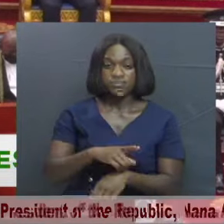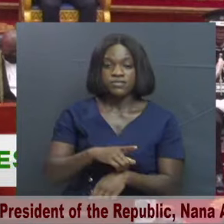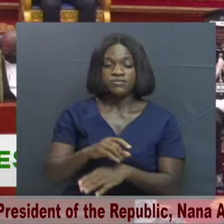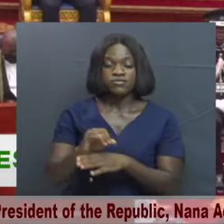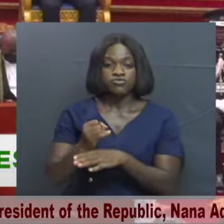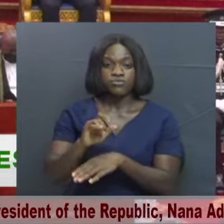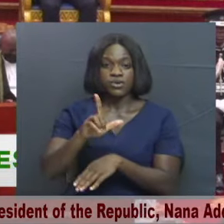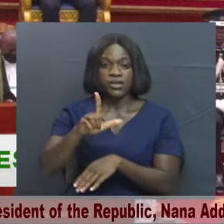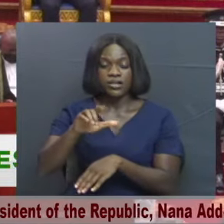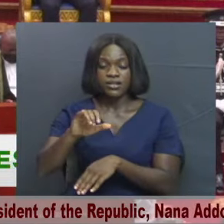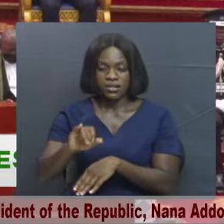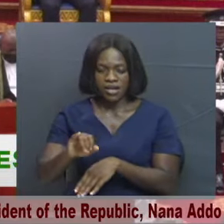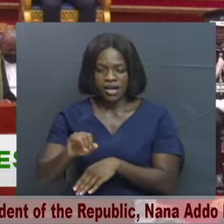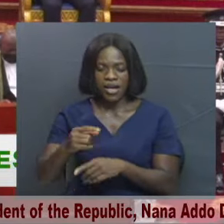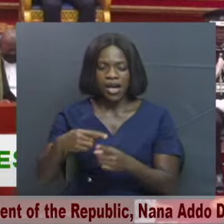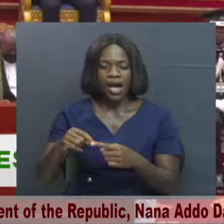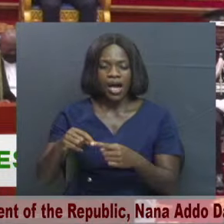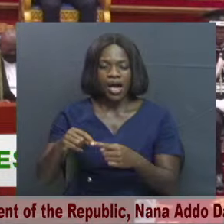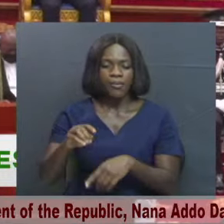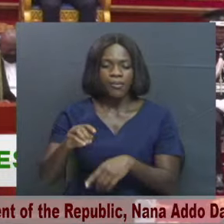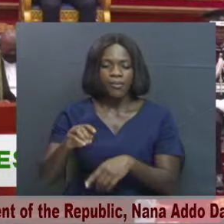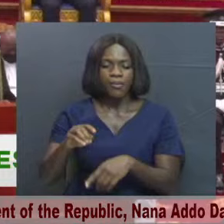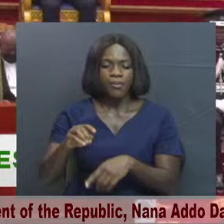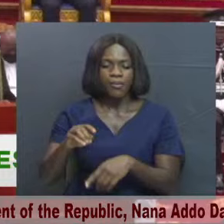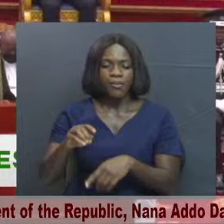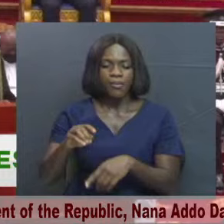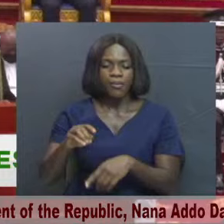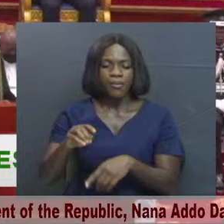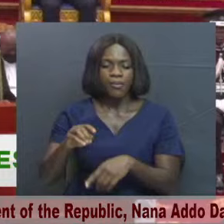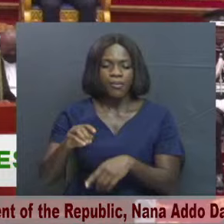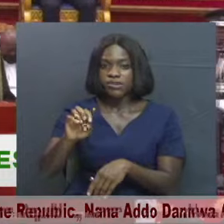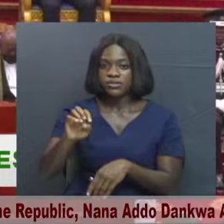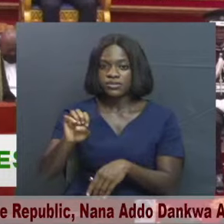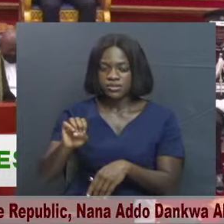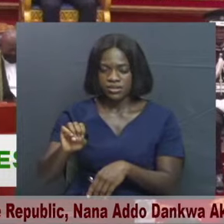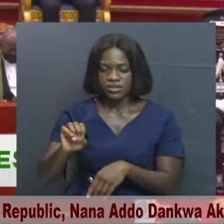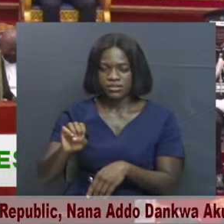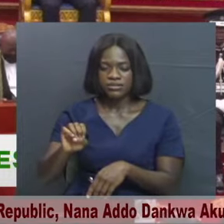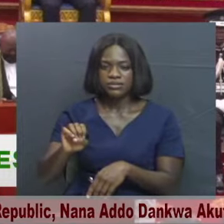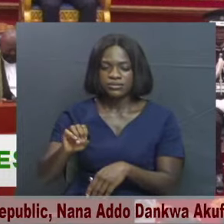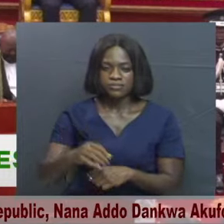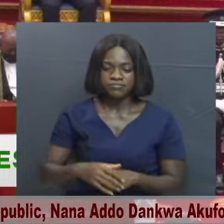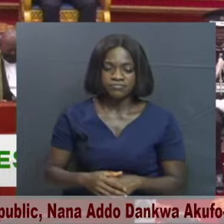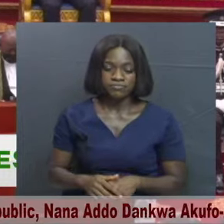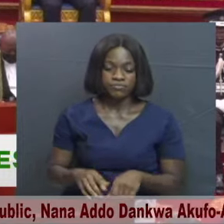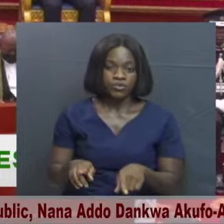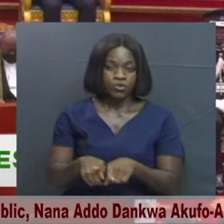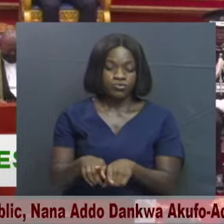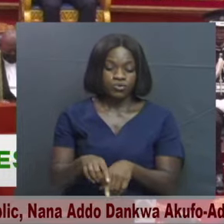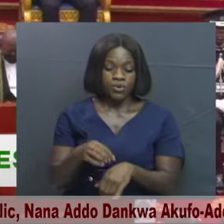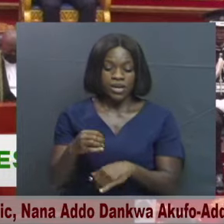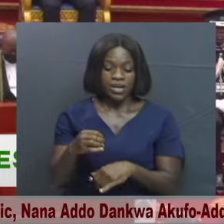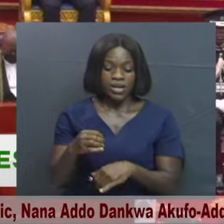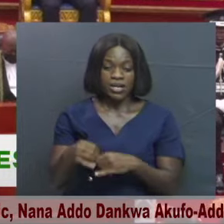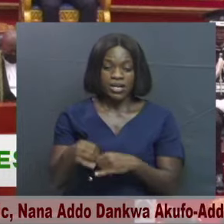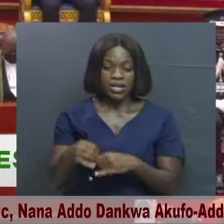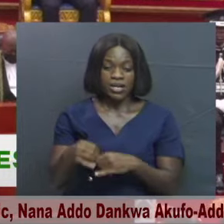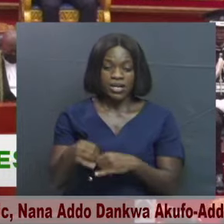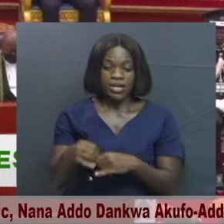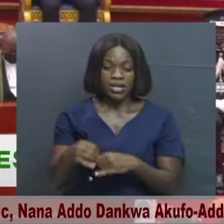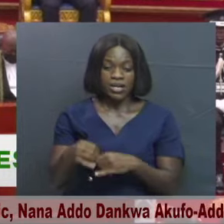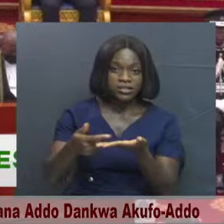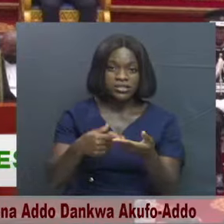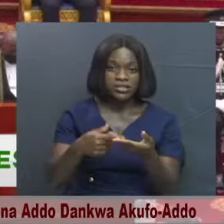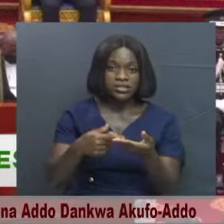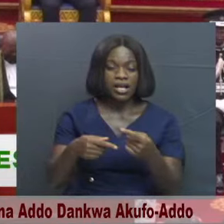raw of boite in its raw state we're also in the concluding phase of discussions for the establishment